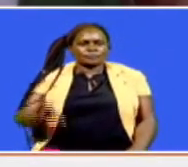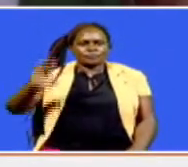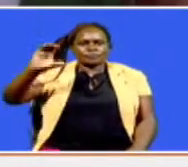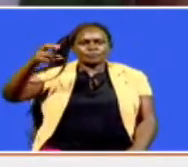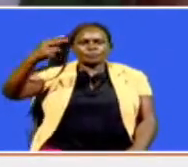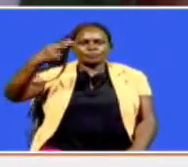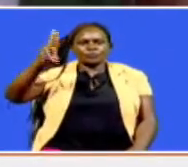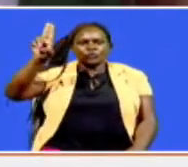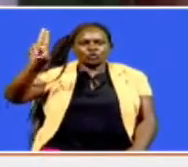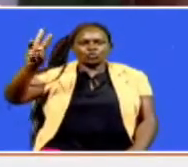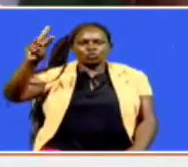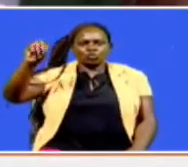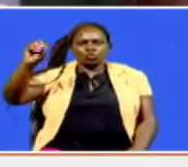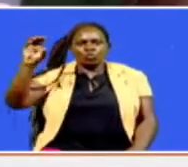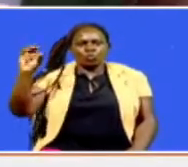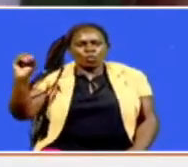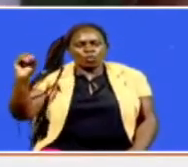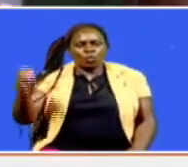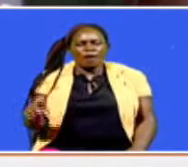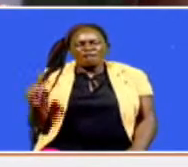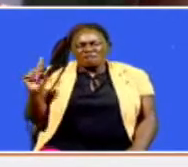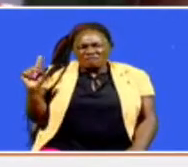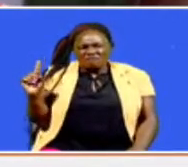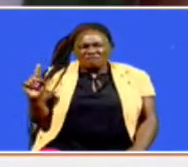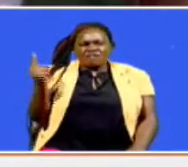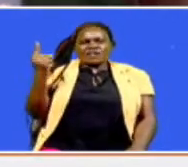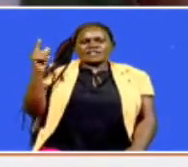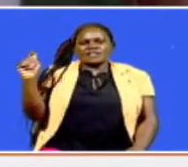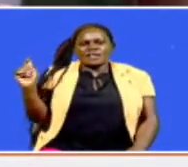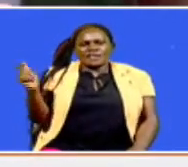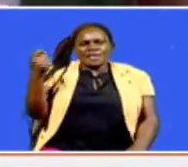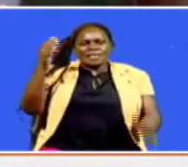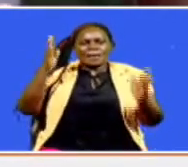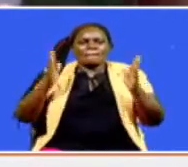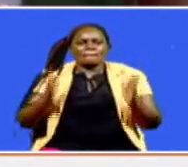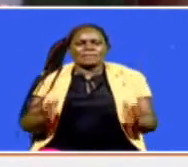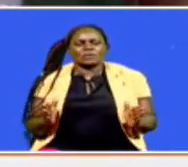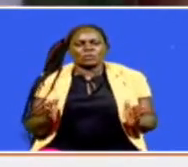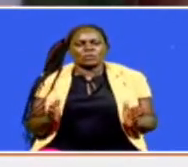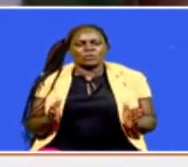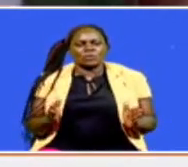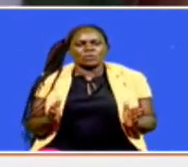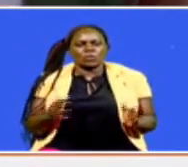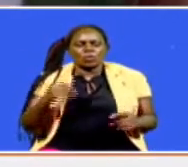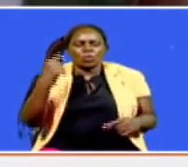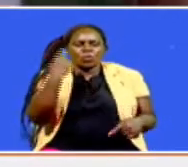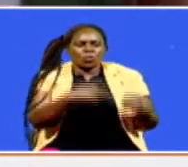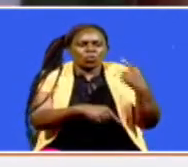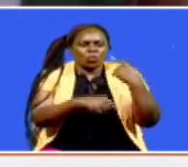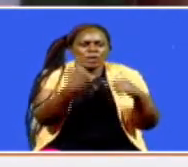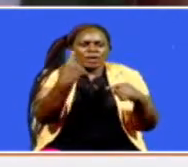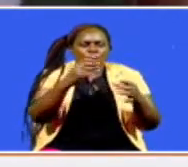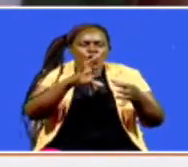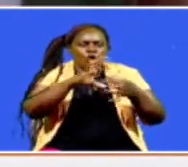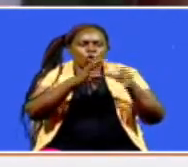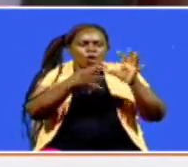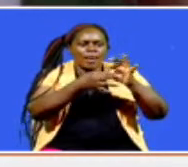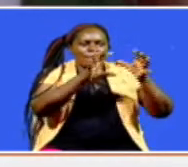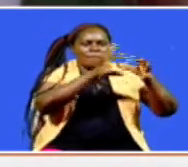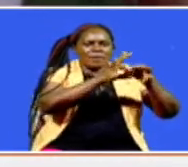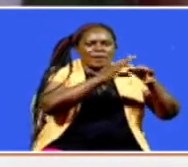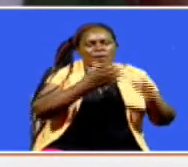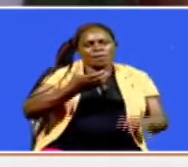Kiprugut Chumo, the first Kenyan to win an Olympic